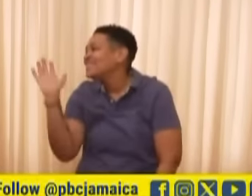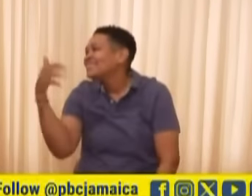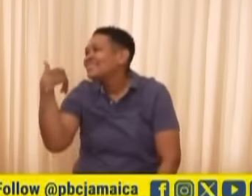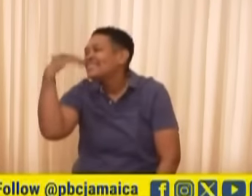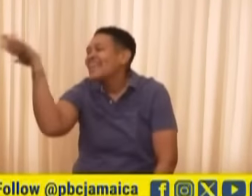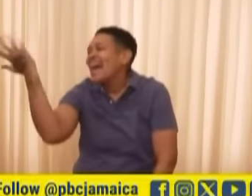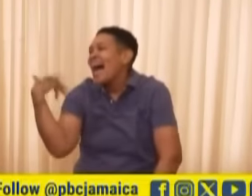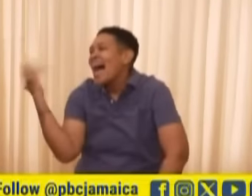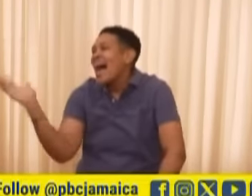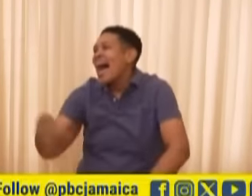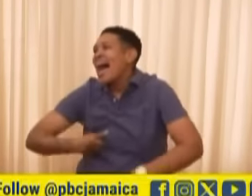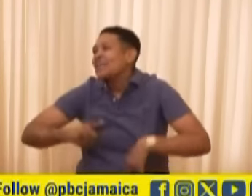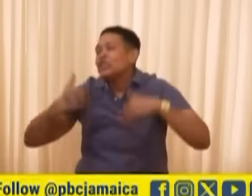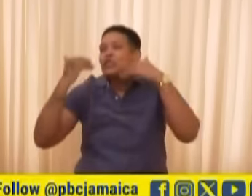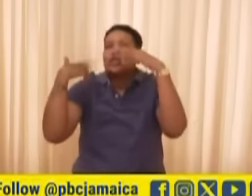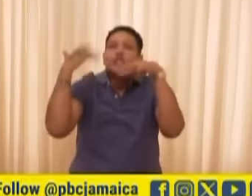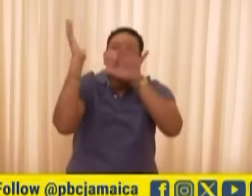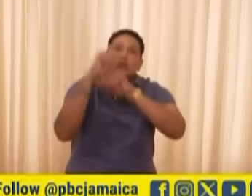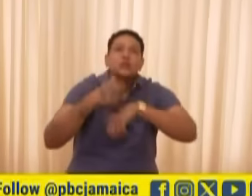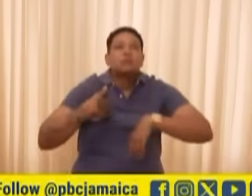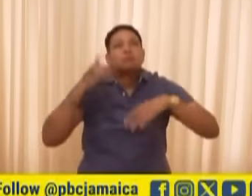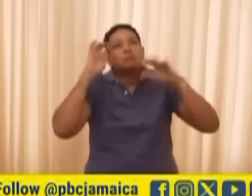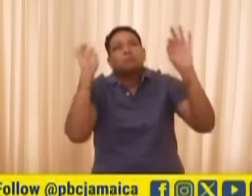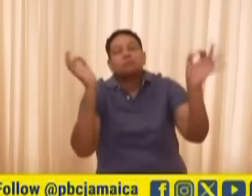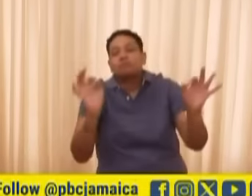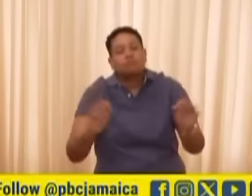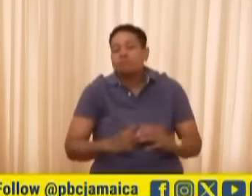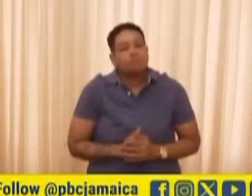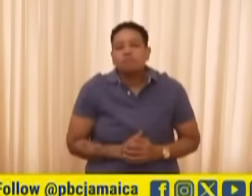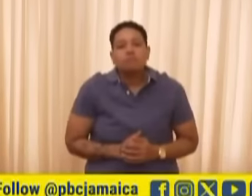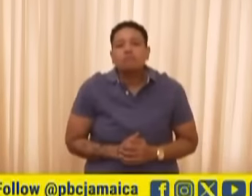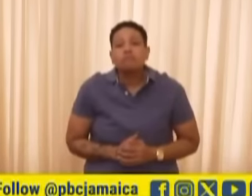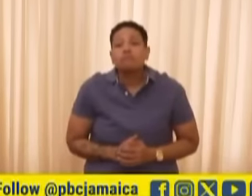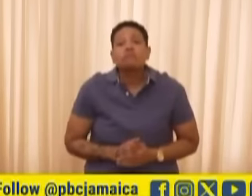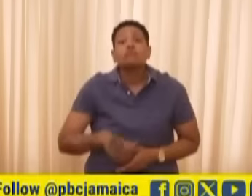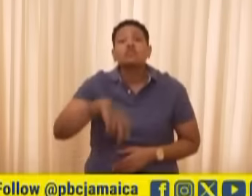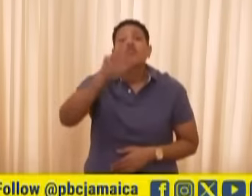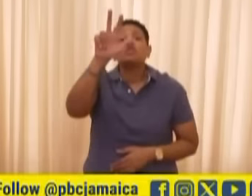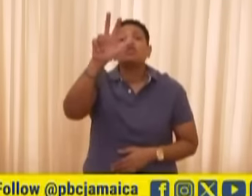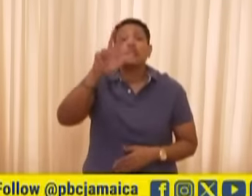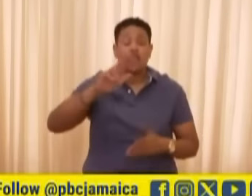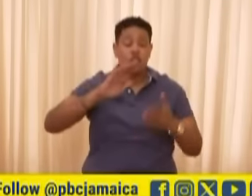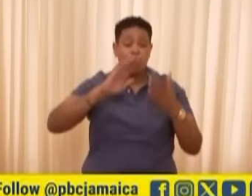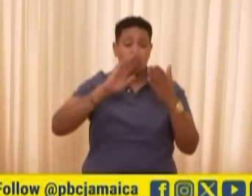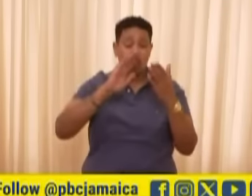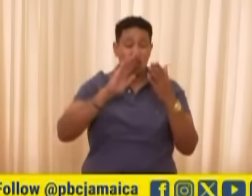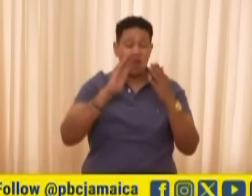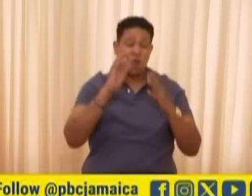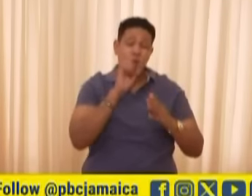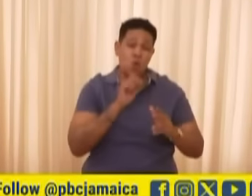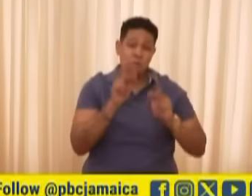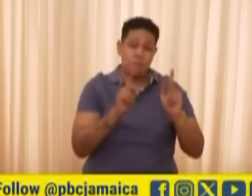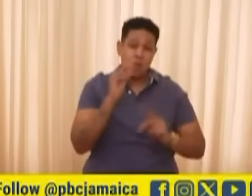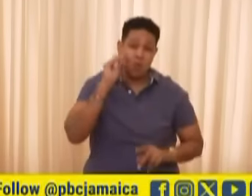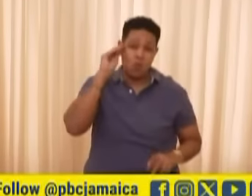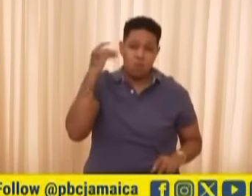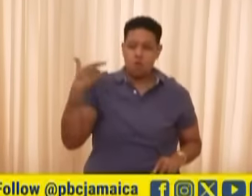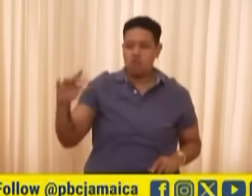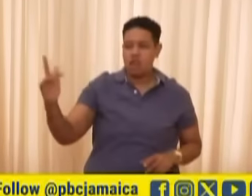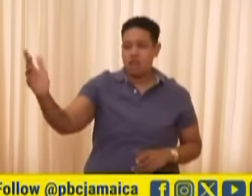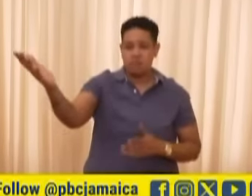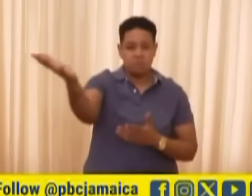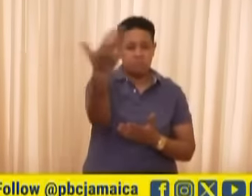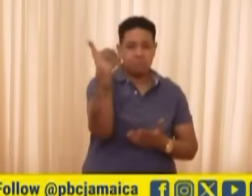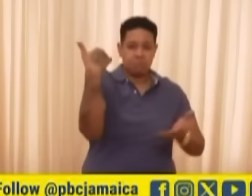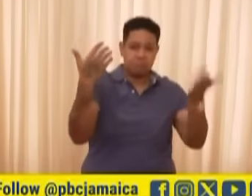have already removed the residents of 3 infirmaries that sits on the mouth